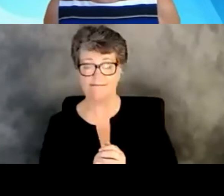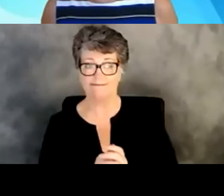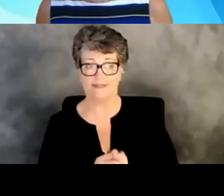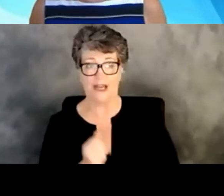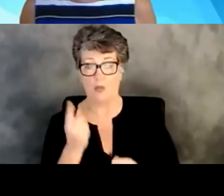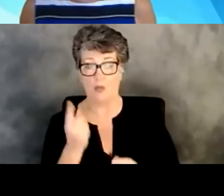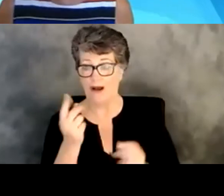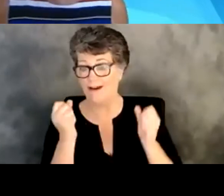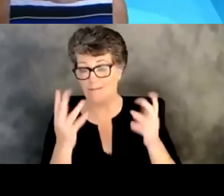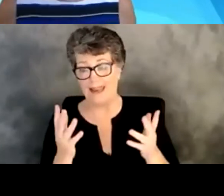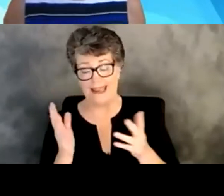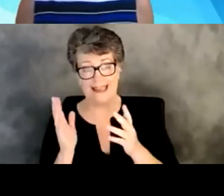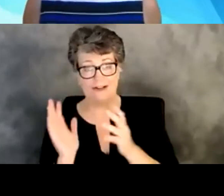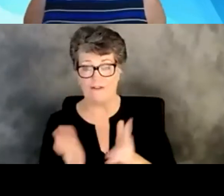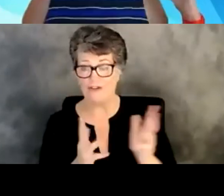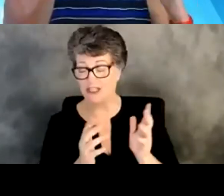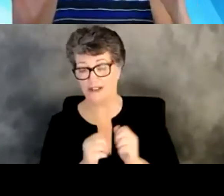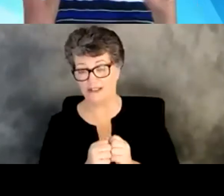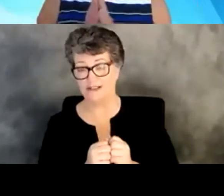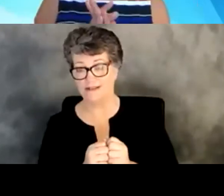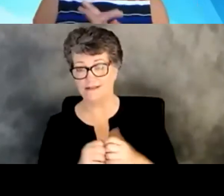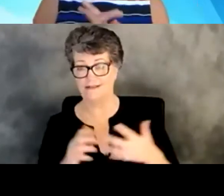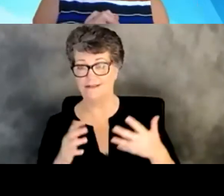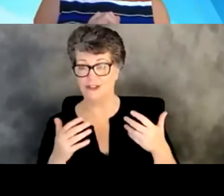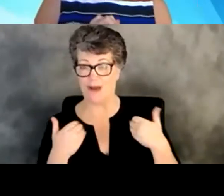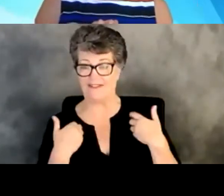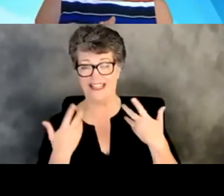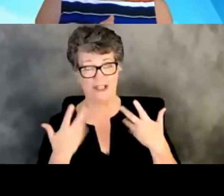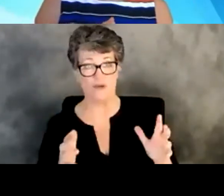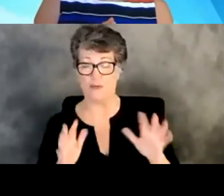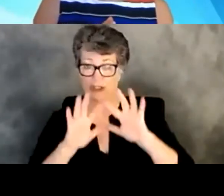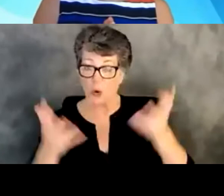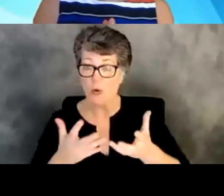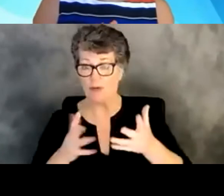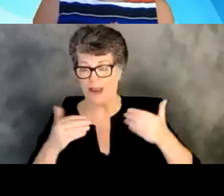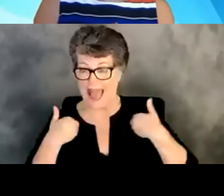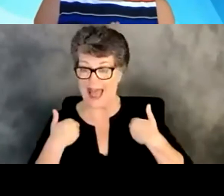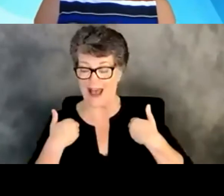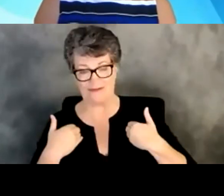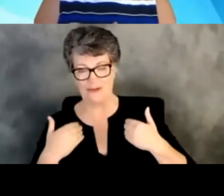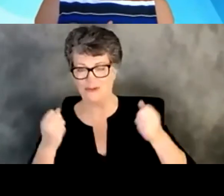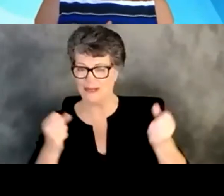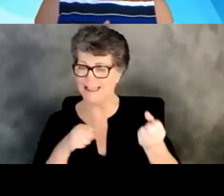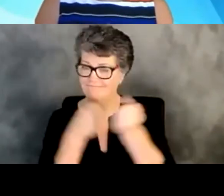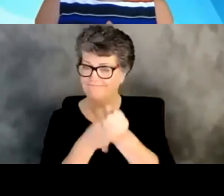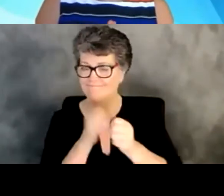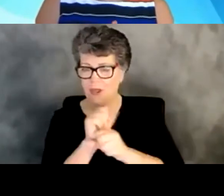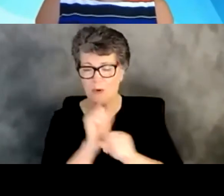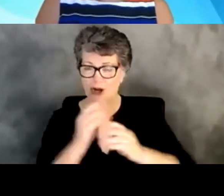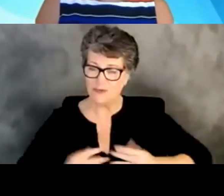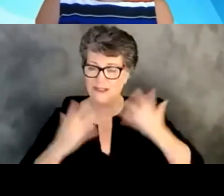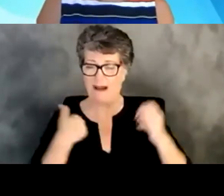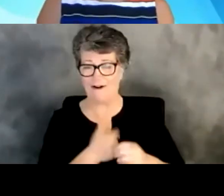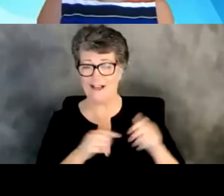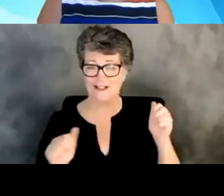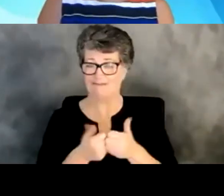many conversations, but it's great to have this enormous firepower assembled here to power the work and to inspire us and to challenge